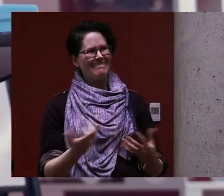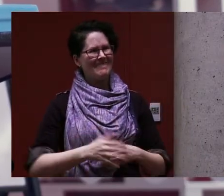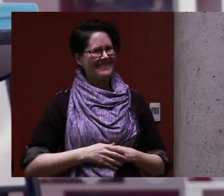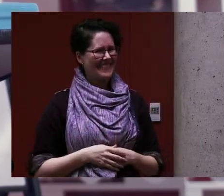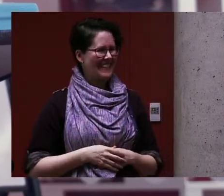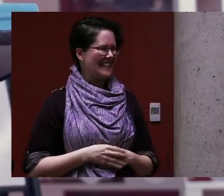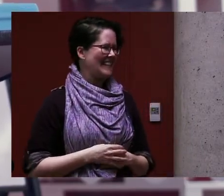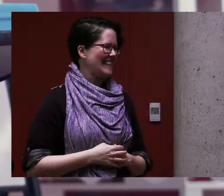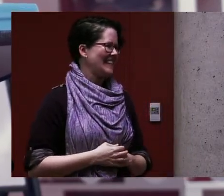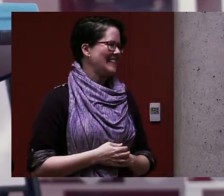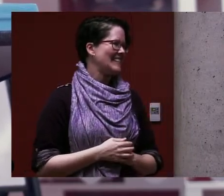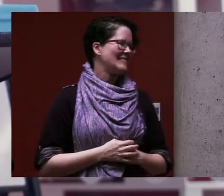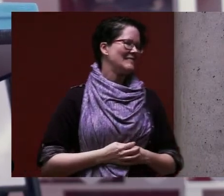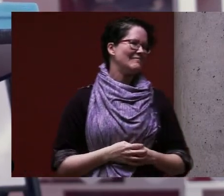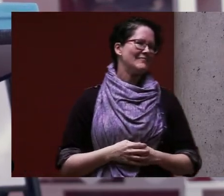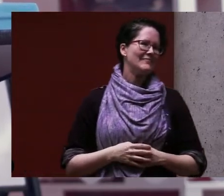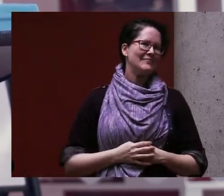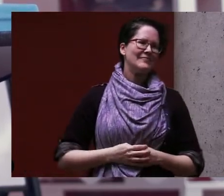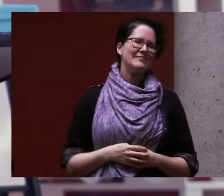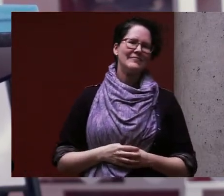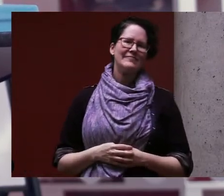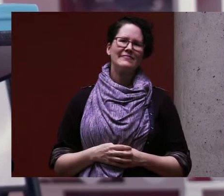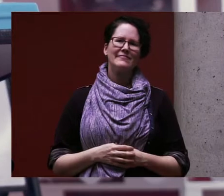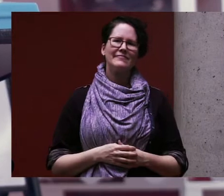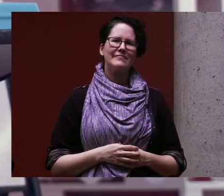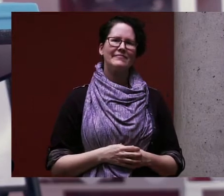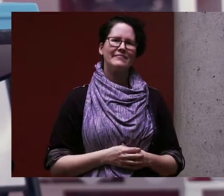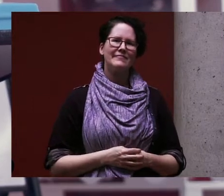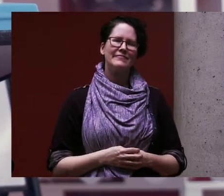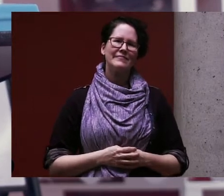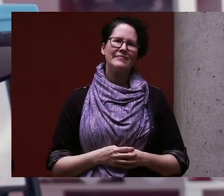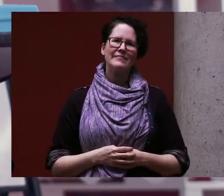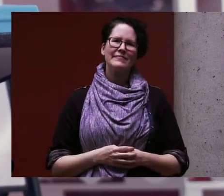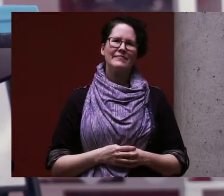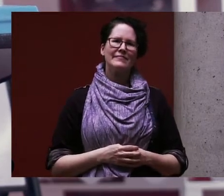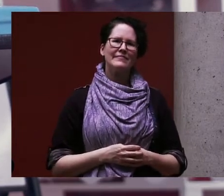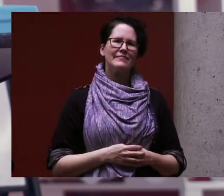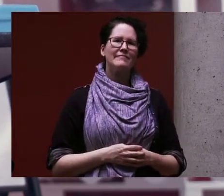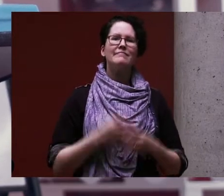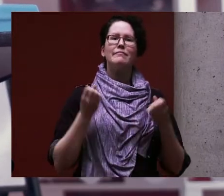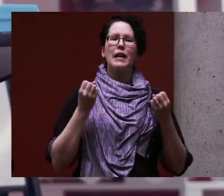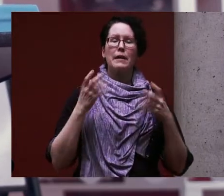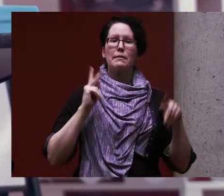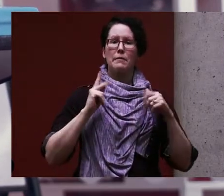And a lot of the people I live with are cognitively delayed.